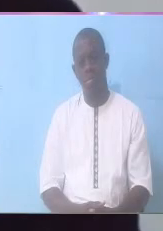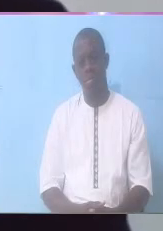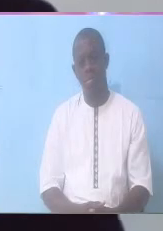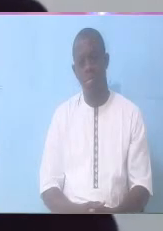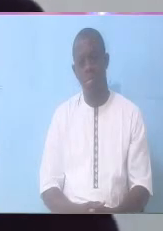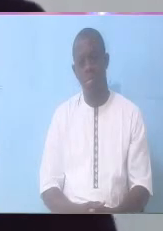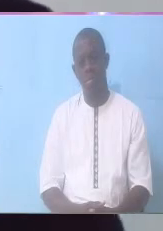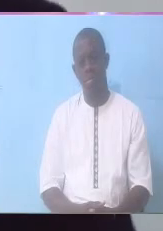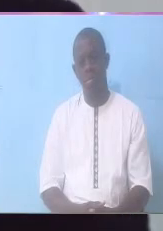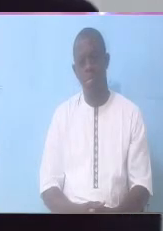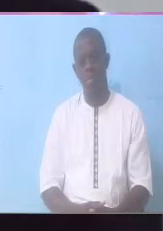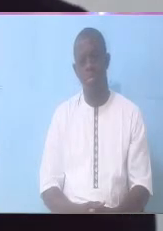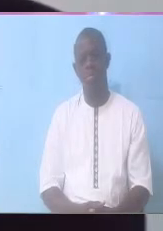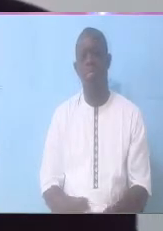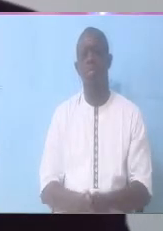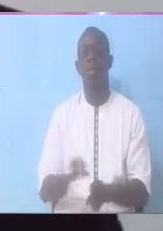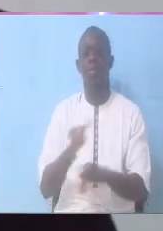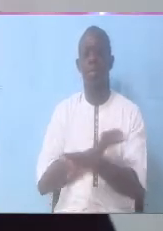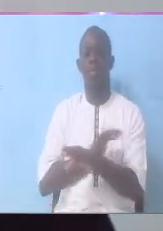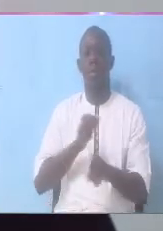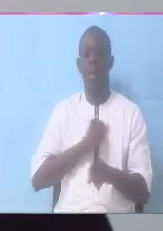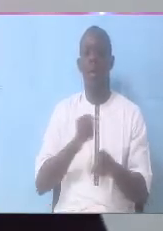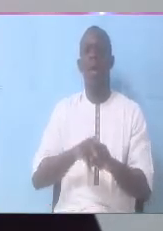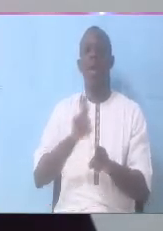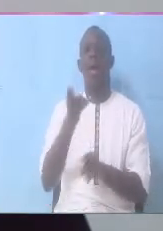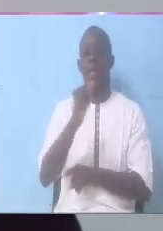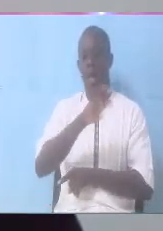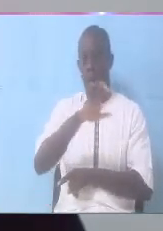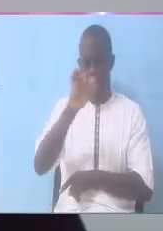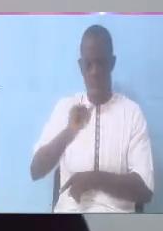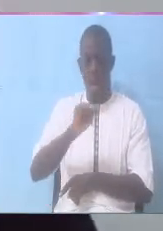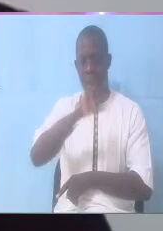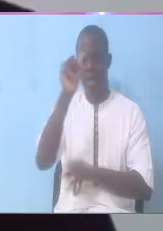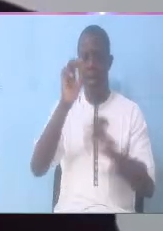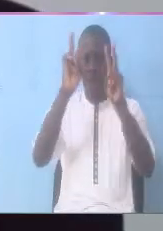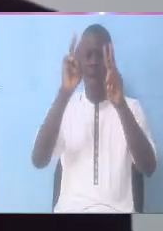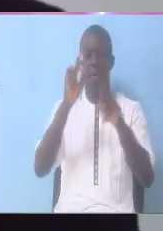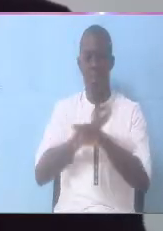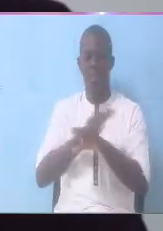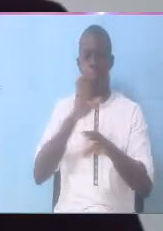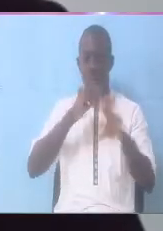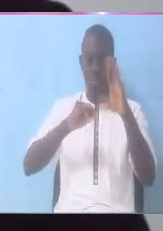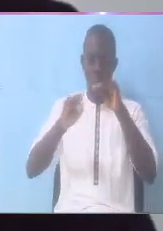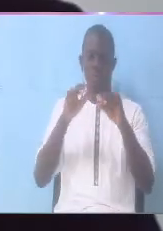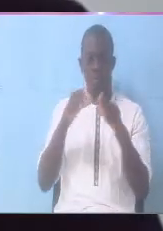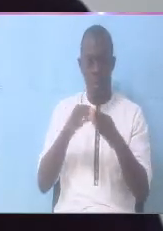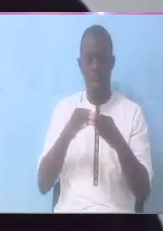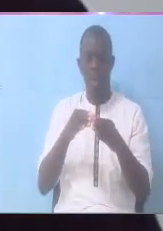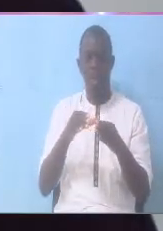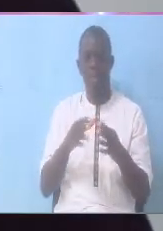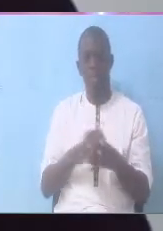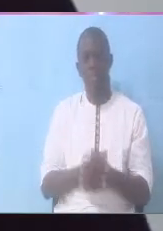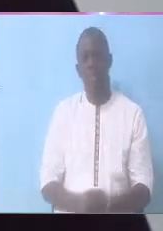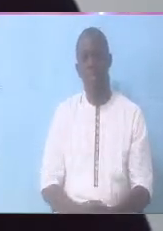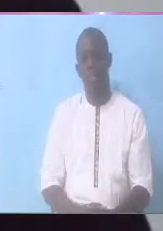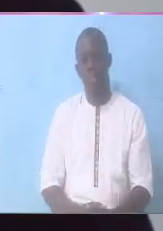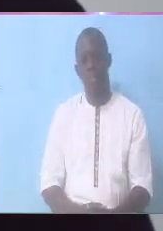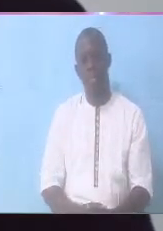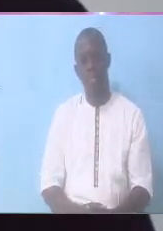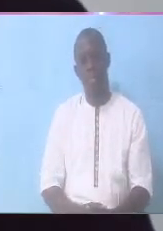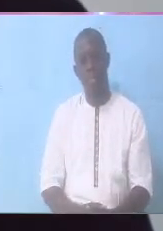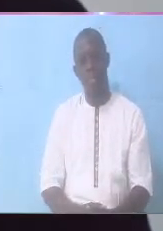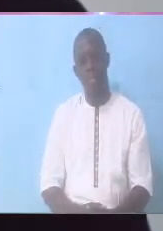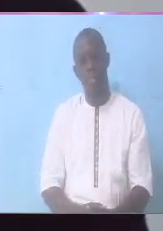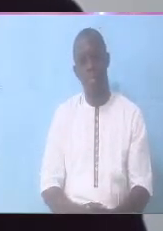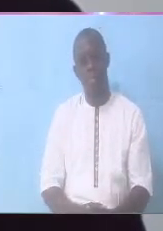diamu kan nunne. Harry anini ya Jammeh be diamu kan. Okay, abetata moli amel. So,